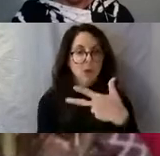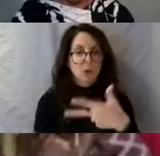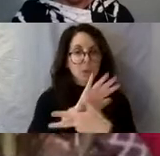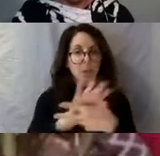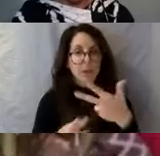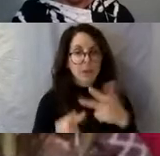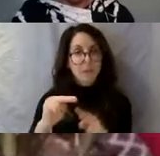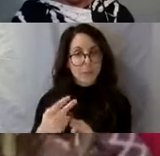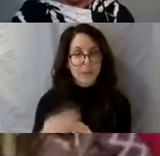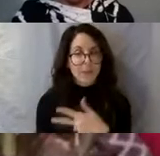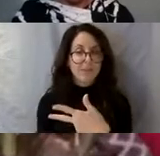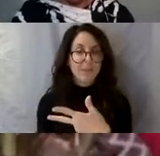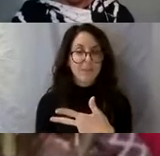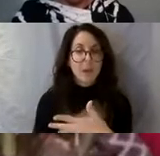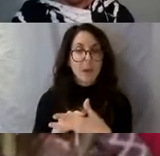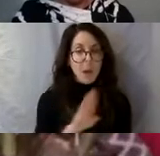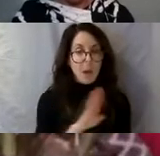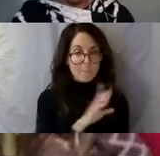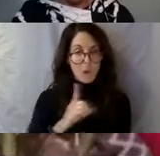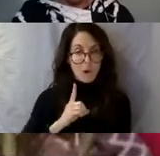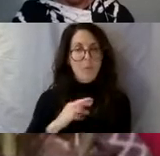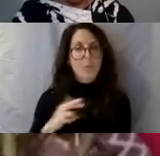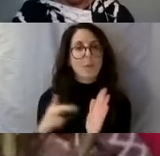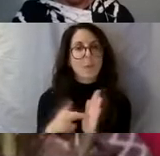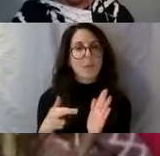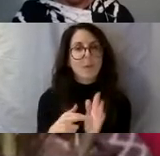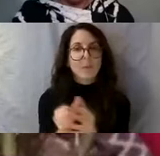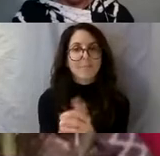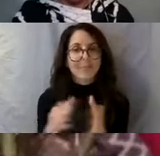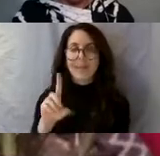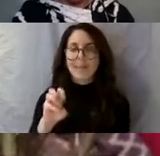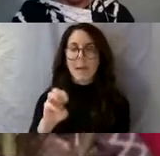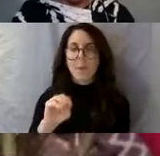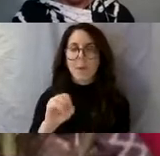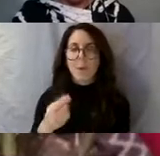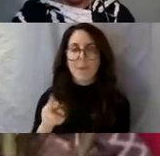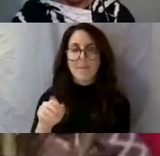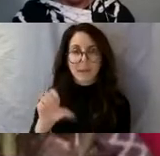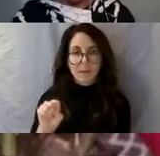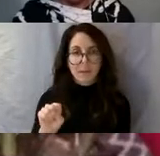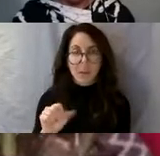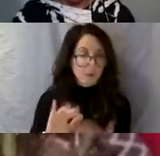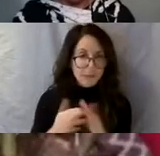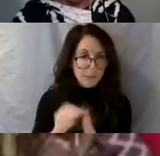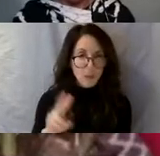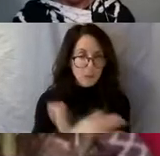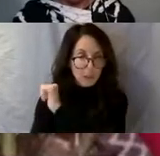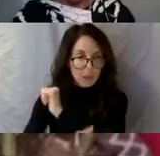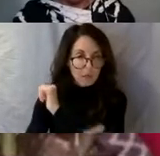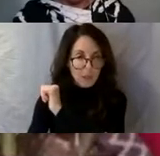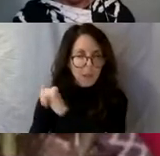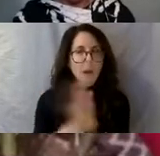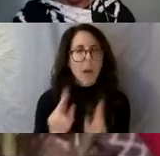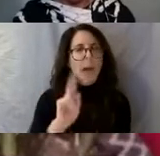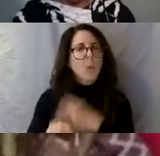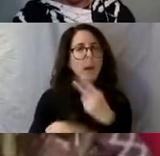is the board as a representation of the emerging demographics in the city or the country, and what support do you